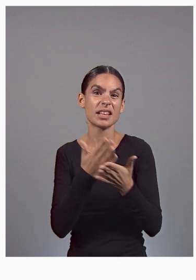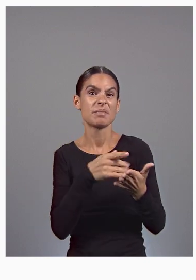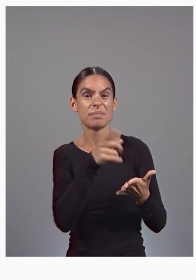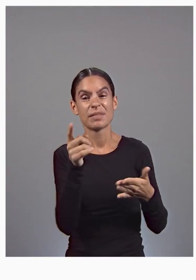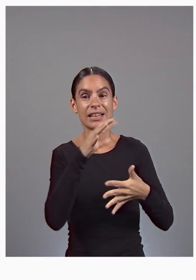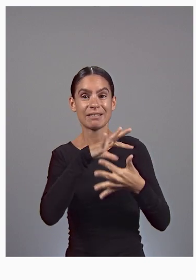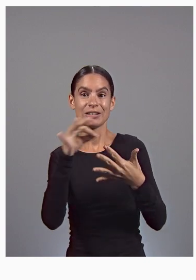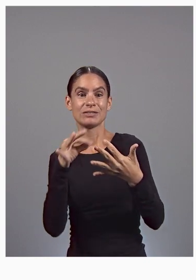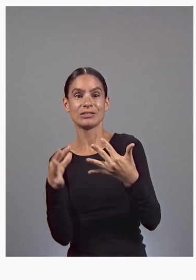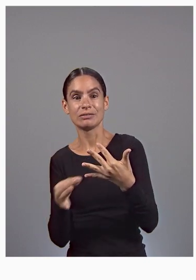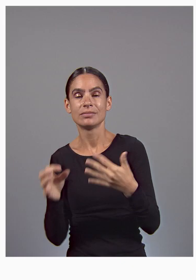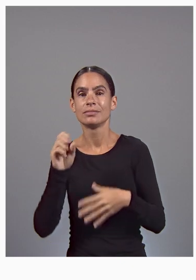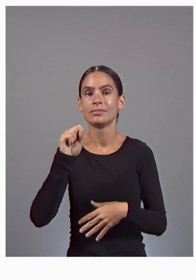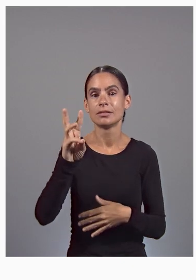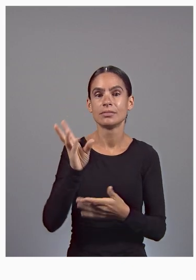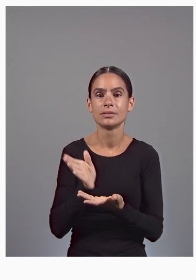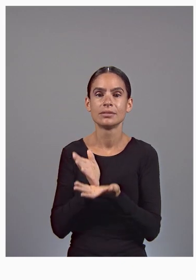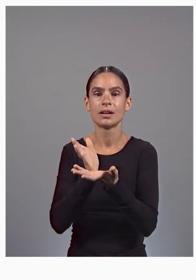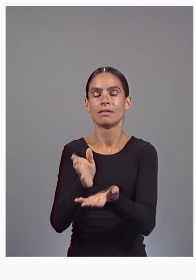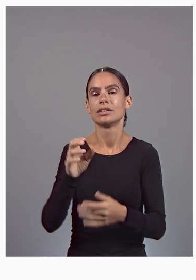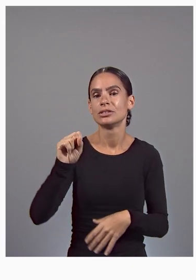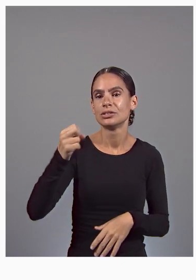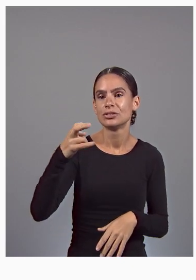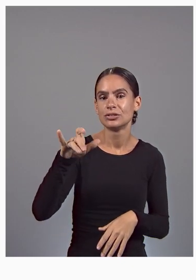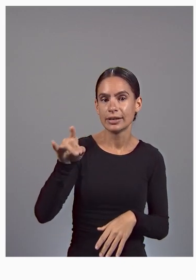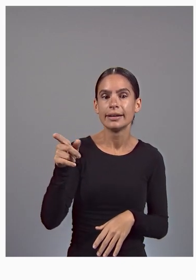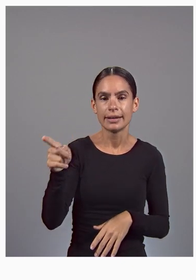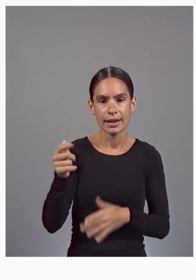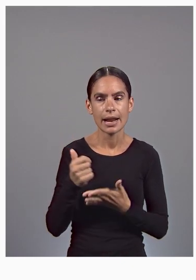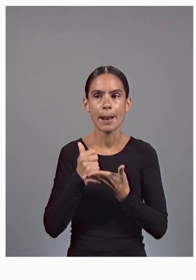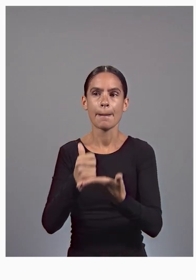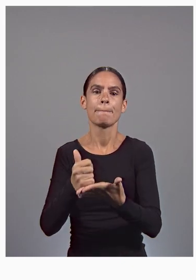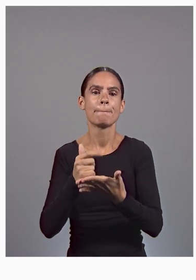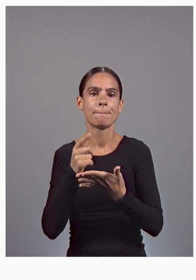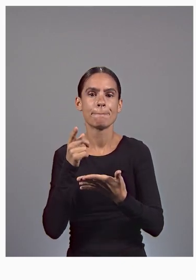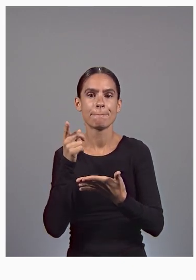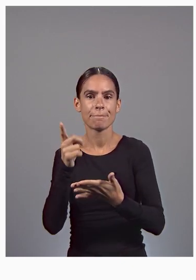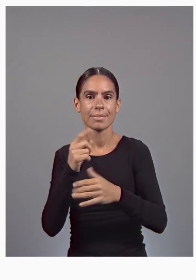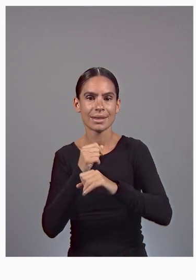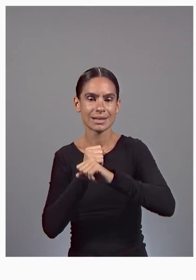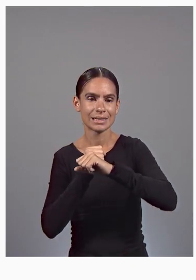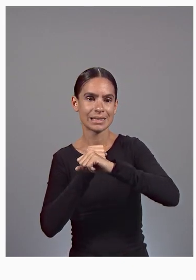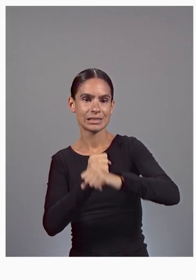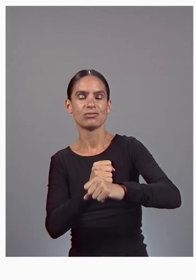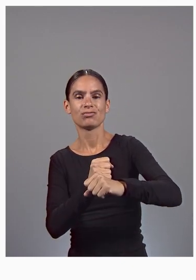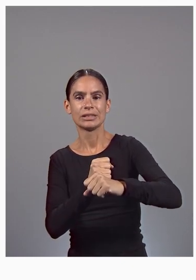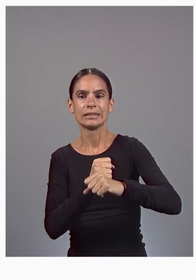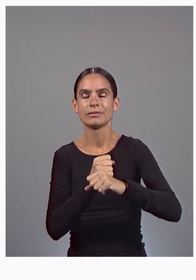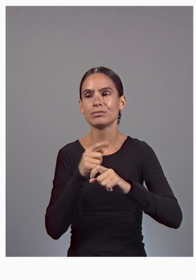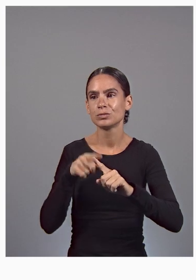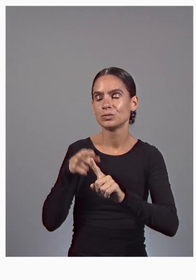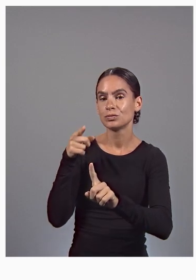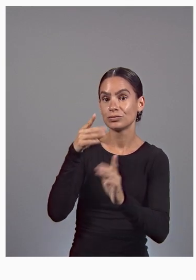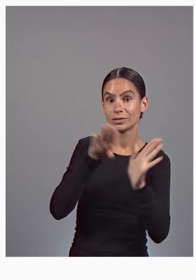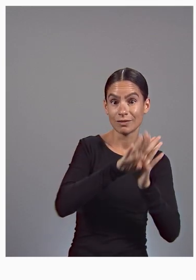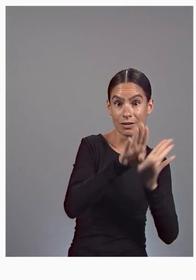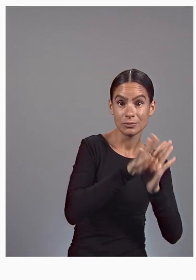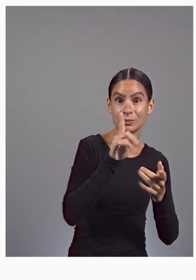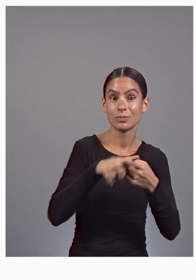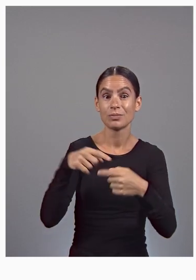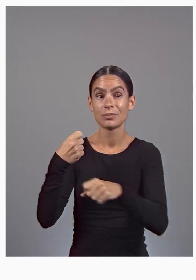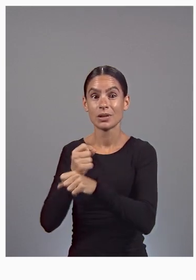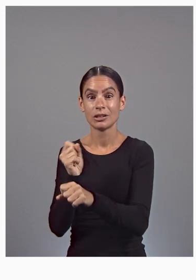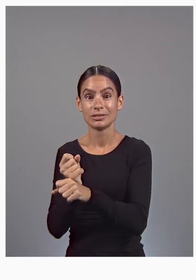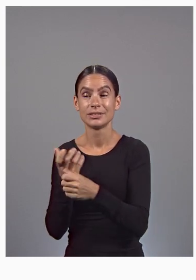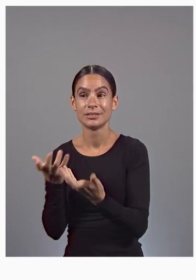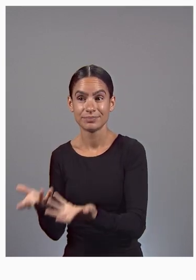Shield, so you can see how it helps you use open source responsibly all the way from when you start writing code to when it's released into production. That was great. Thank